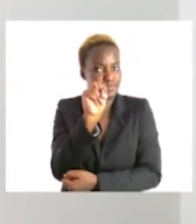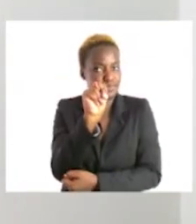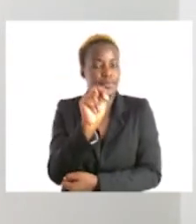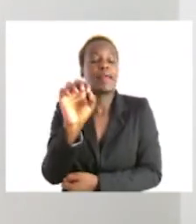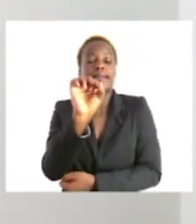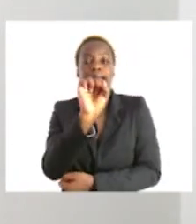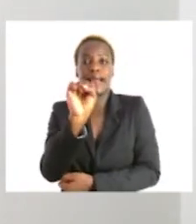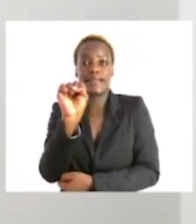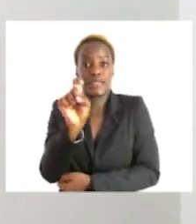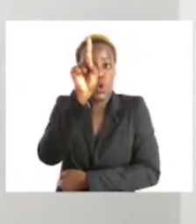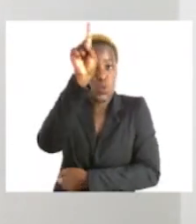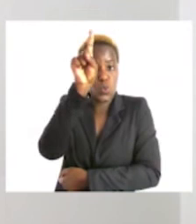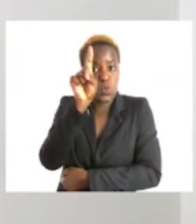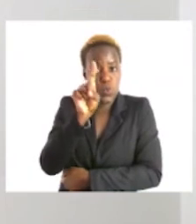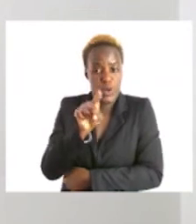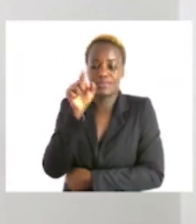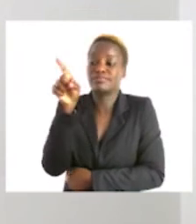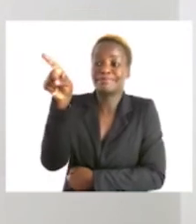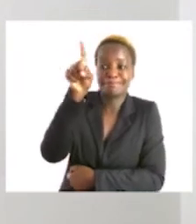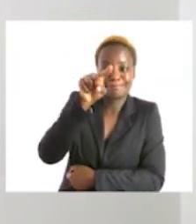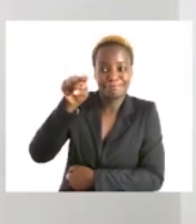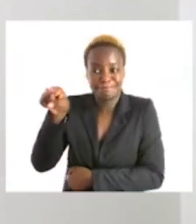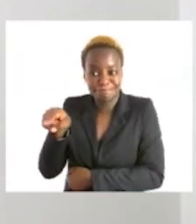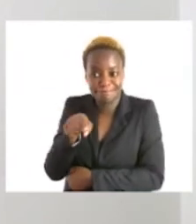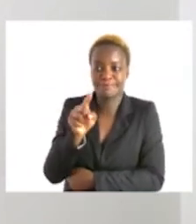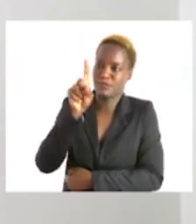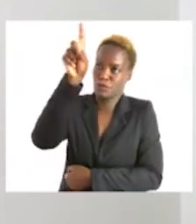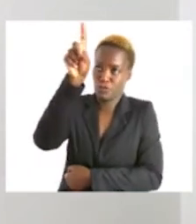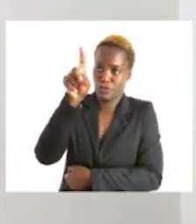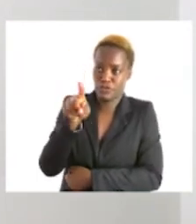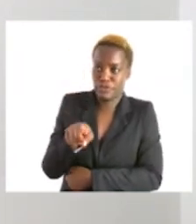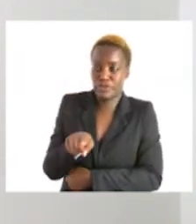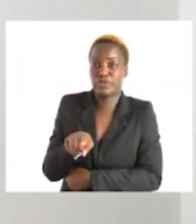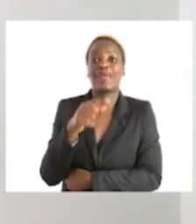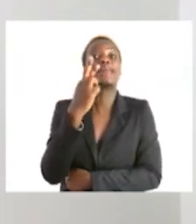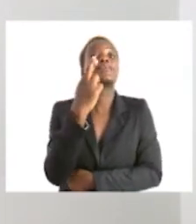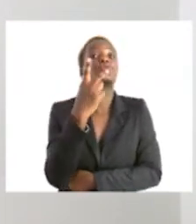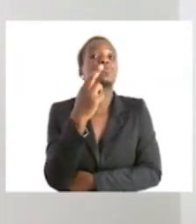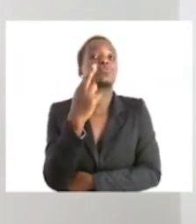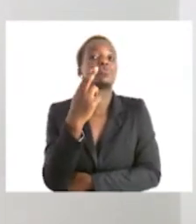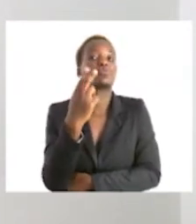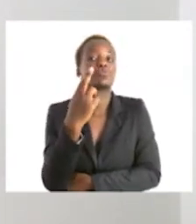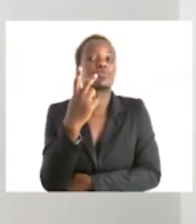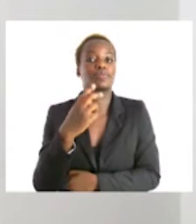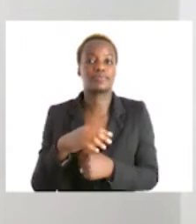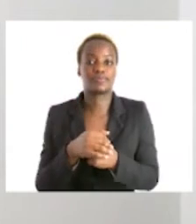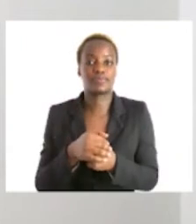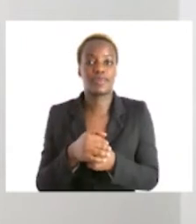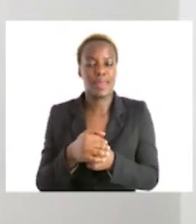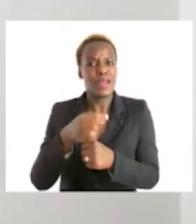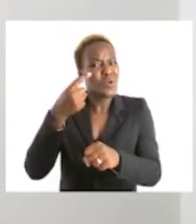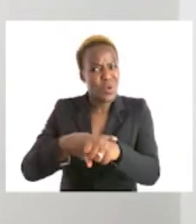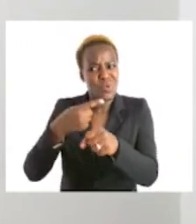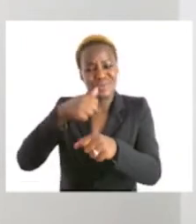the S and the line through the S. That is how we write our dollar sign. And this dollar sign comes